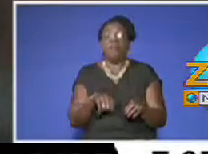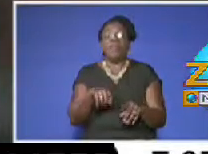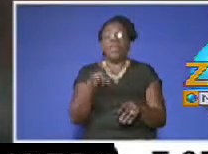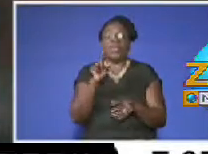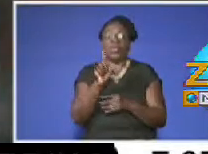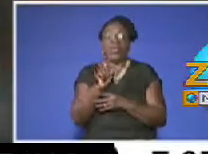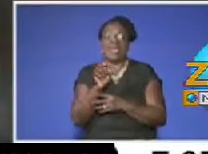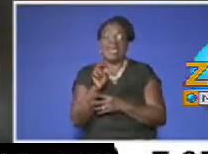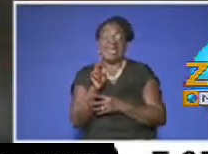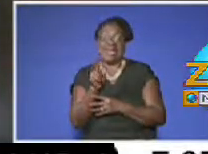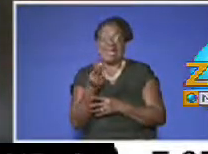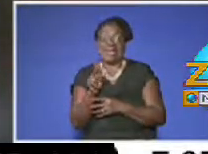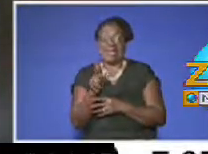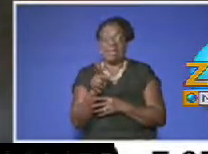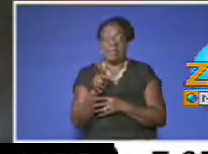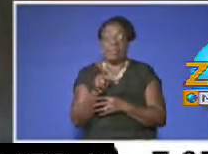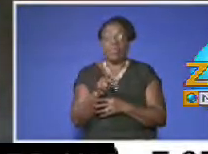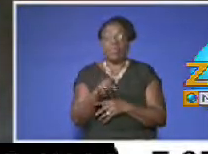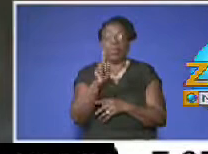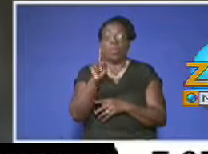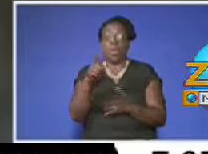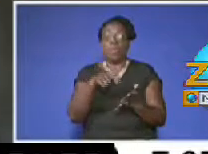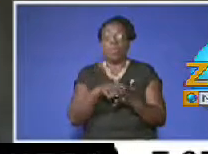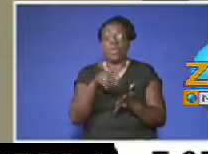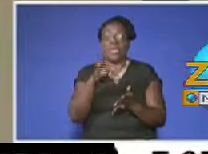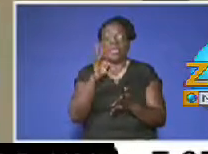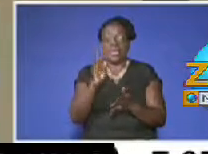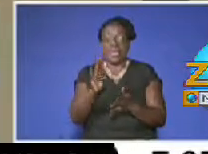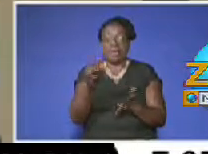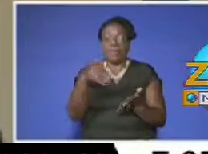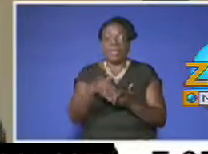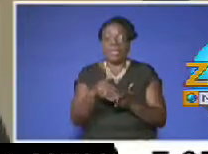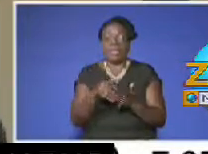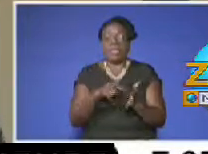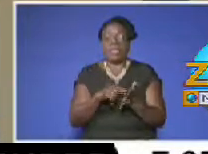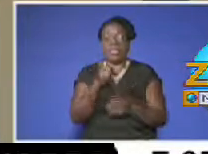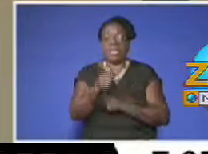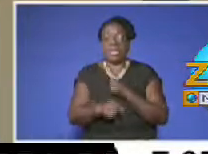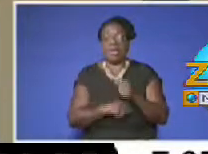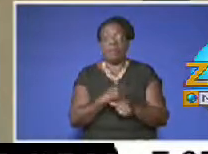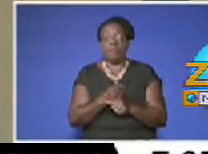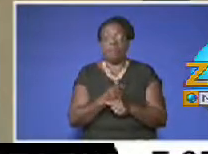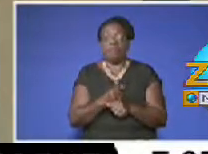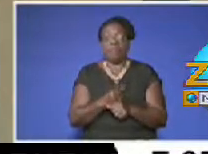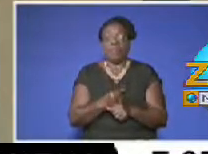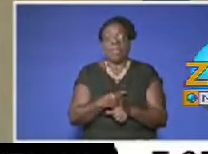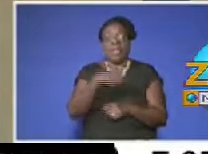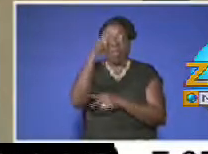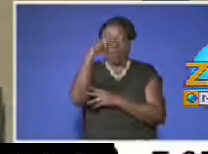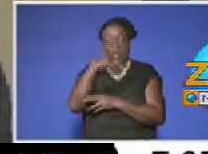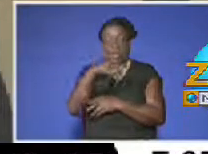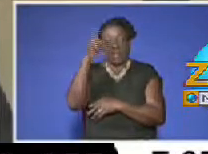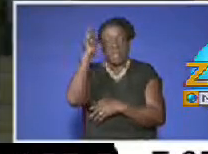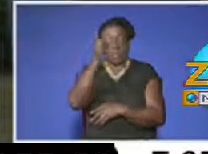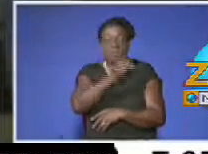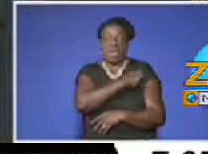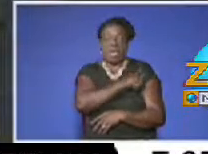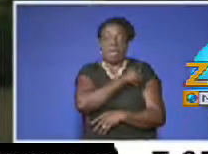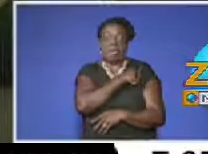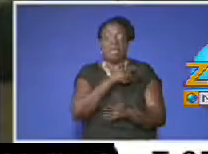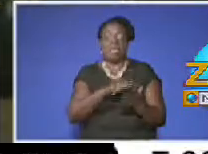2019 to only 1.7 million this year. According to Tourism and Aviation Minister, the Honorable Dionisio De Aguilar,